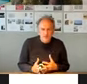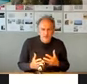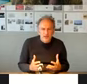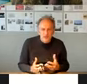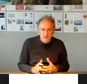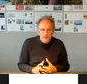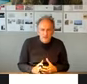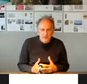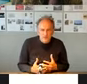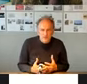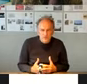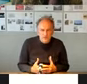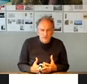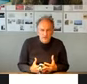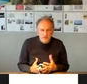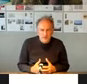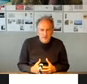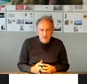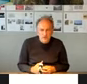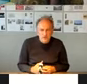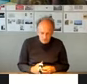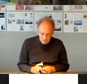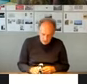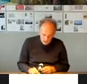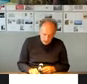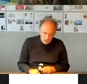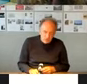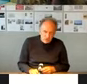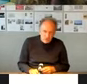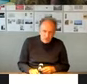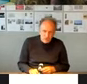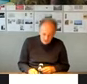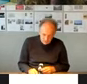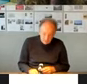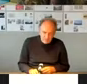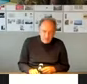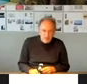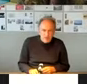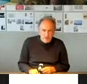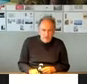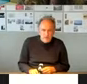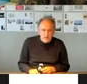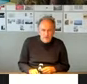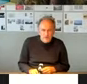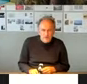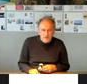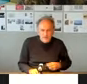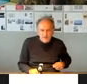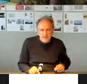to this gymnasium, even though it's a very lively color, even though it's very